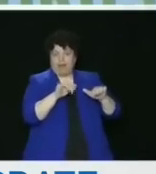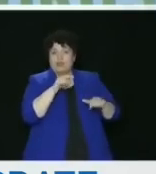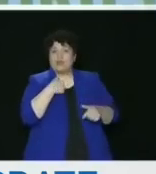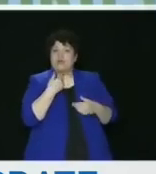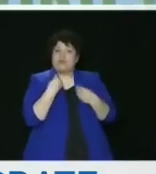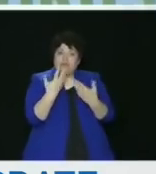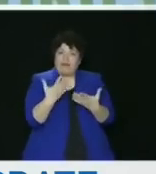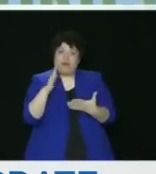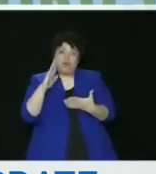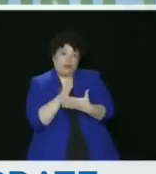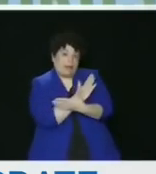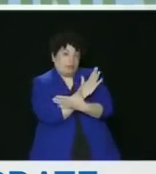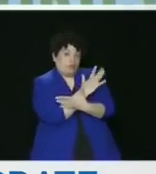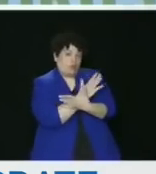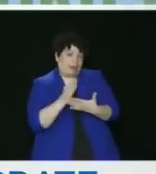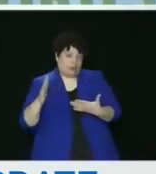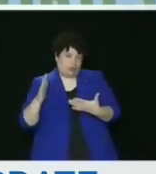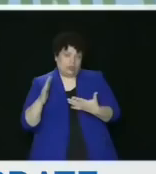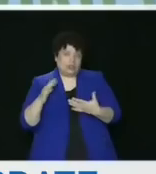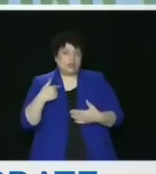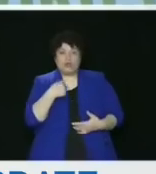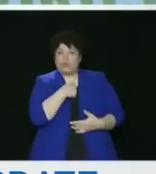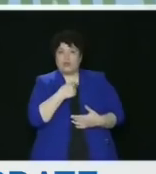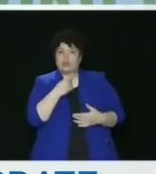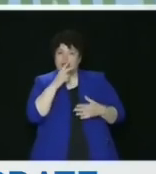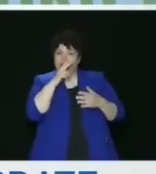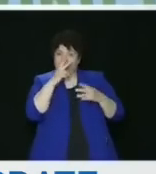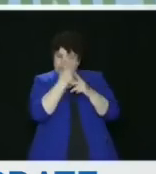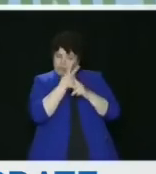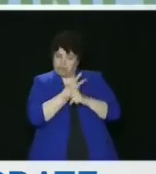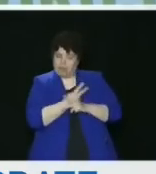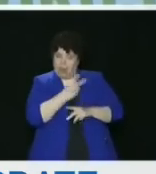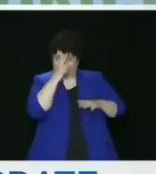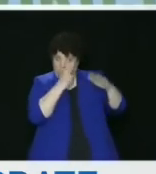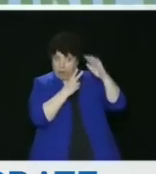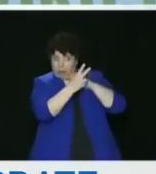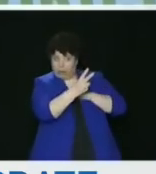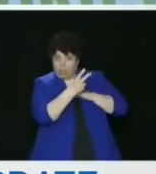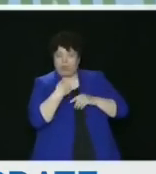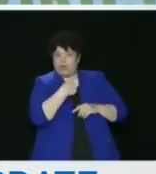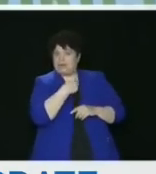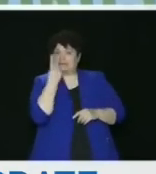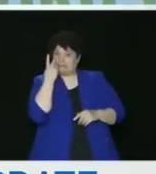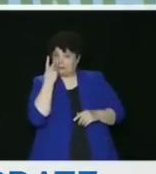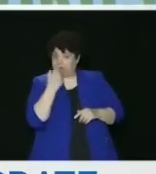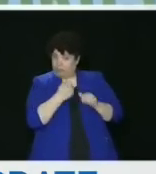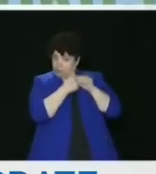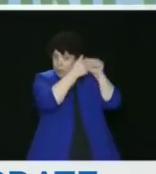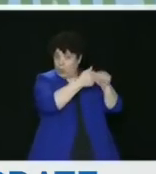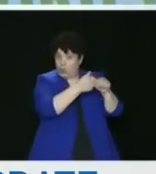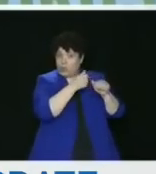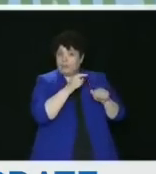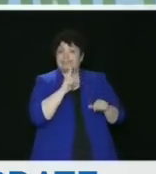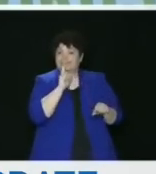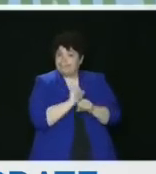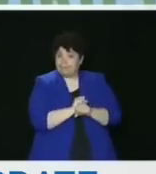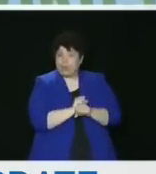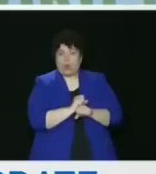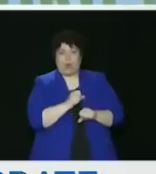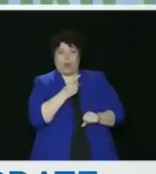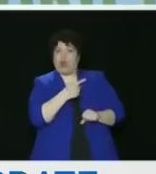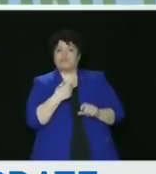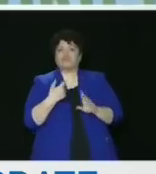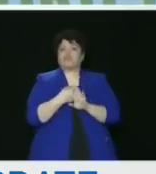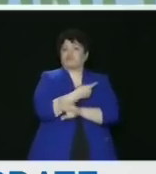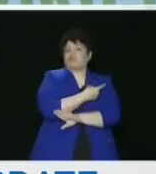And we will just keep coming back to these models and see how we track, I think, is the best I could say. But you're right. I mean, even in the black line